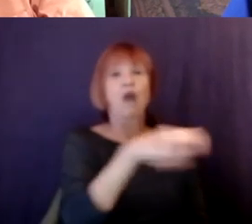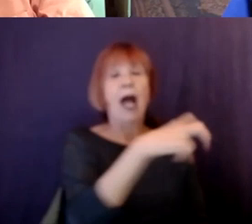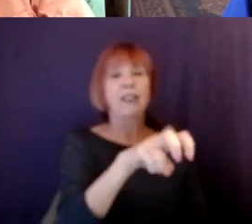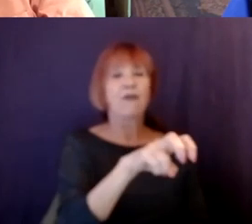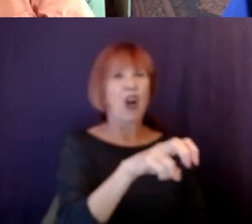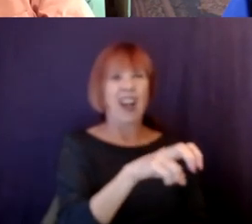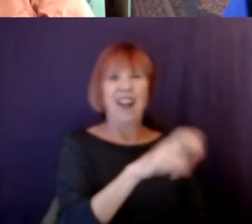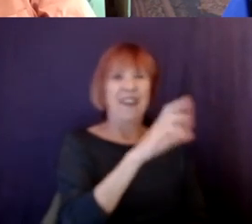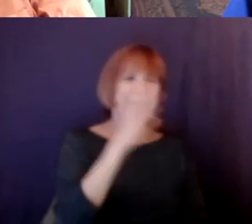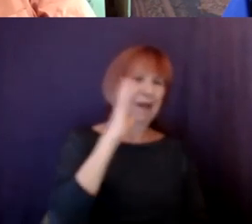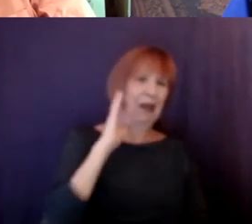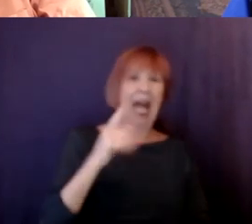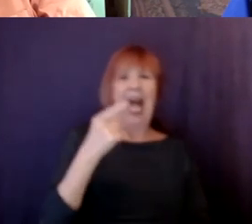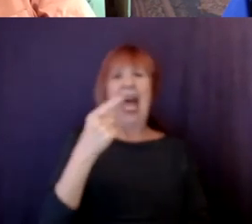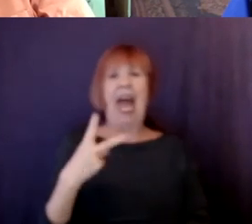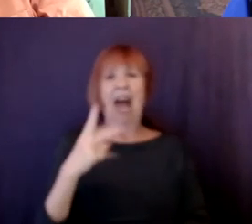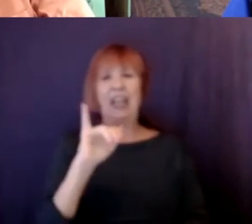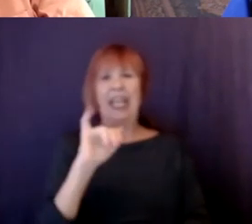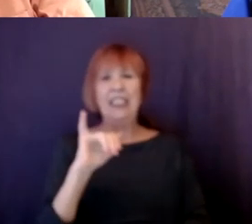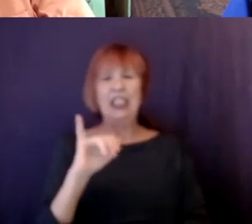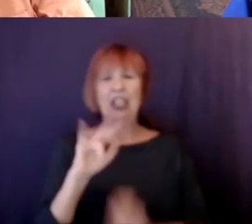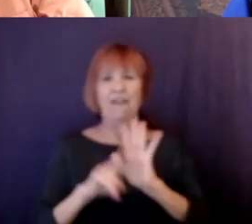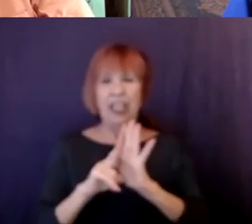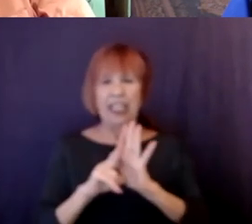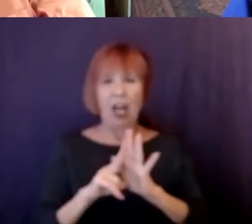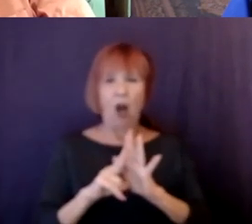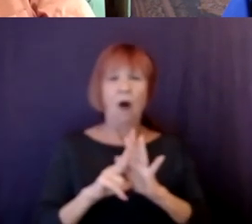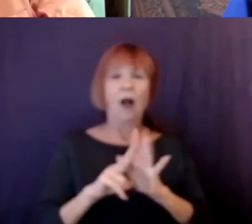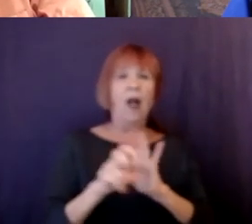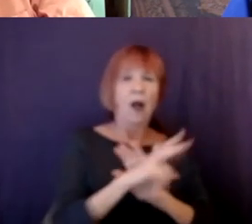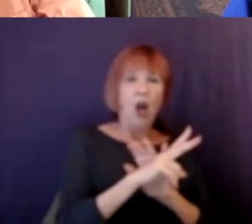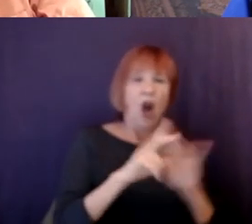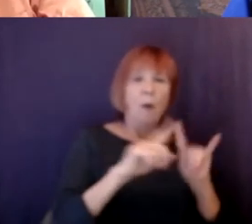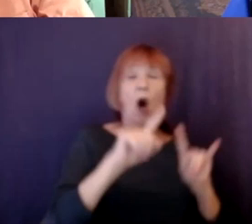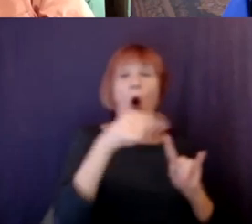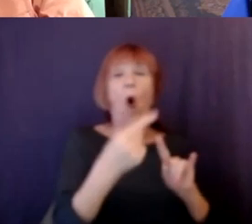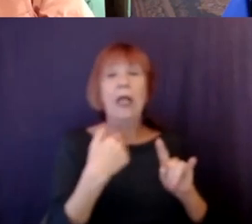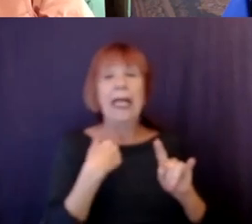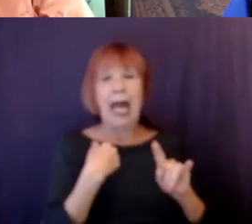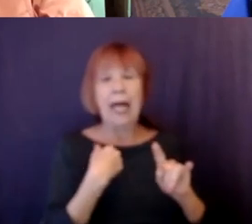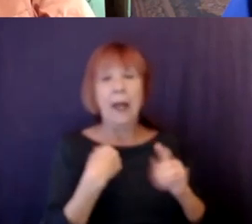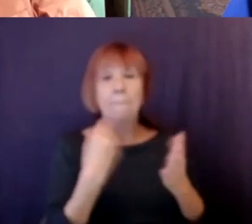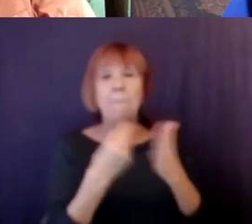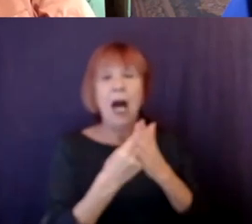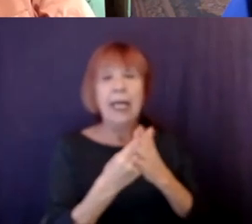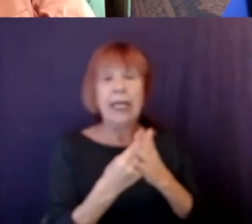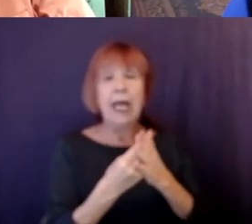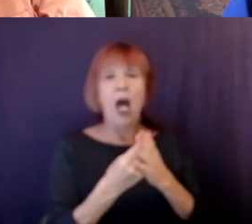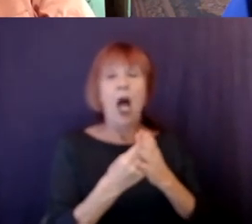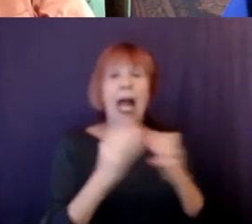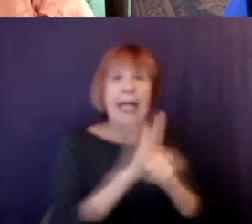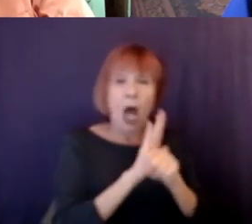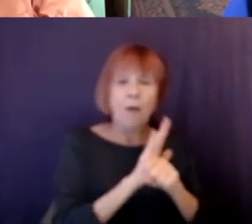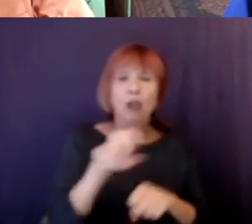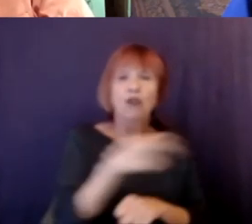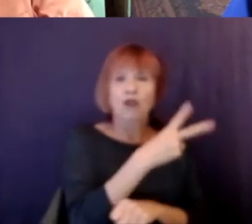inch video. Right. But they only had money for about 3 out of their 10 reels, but that they had started